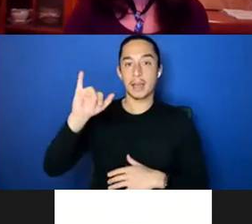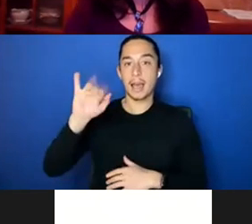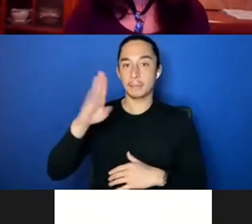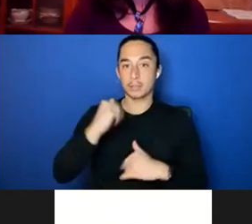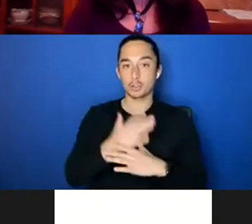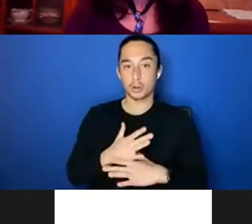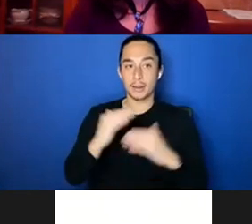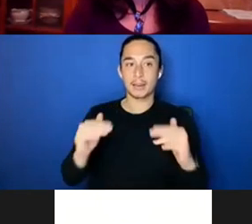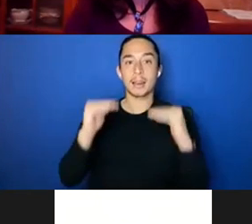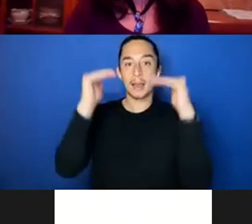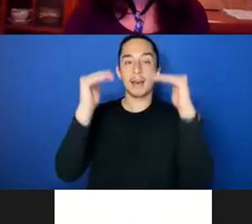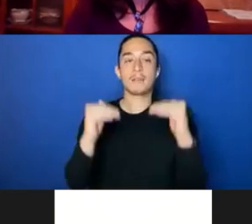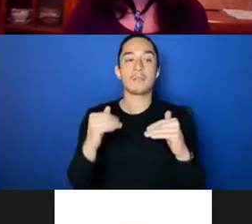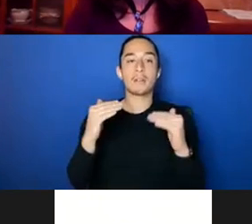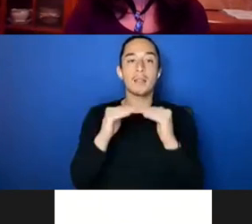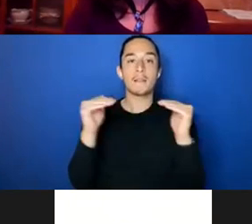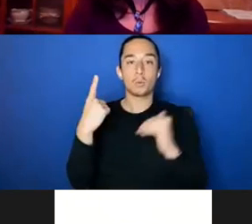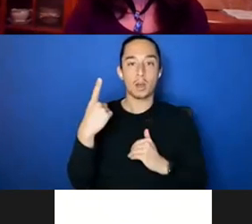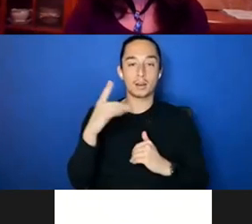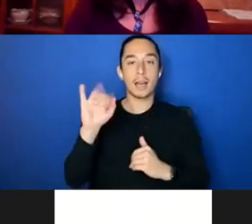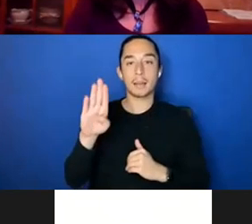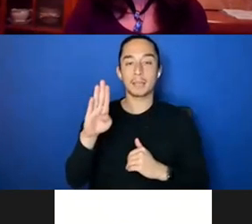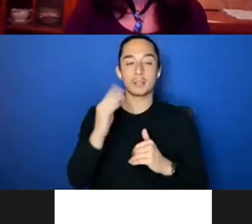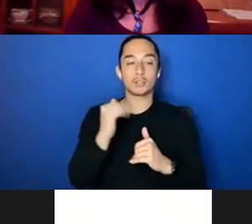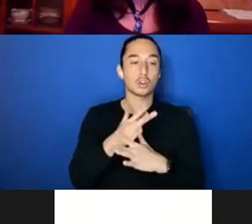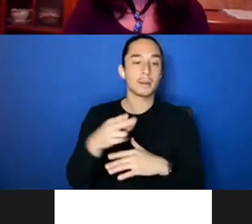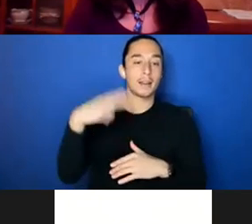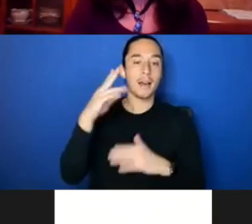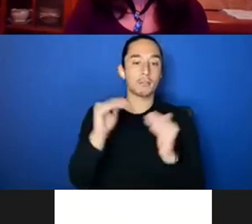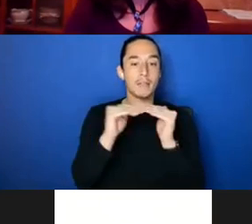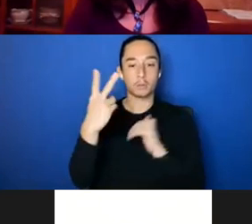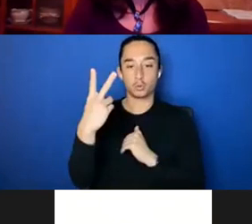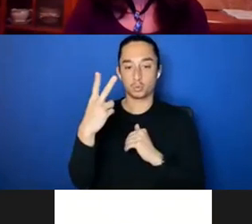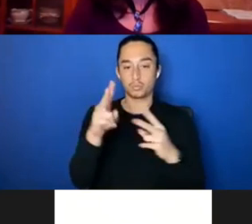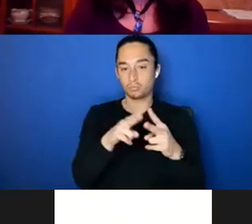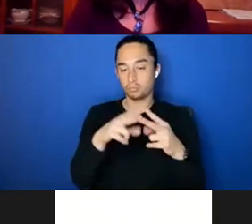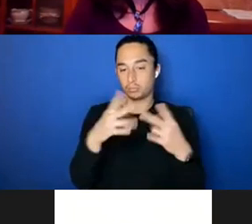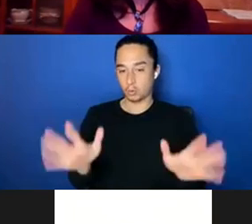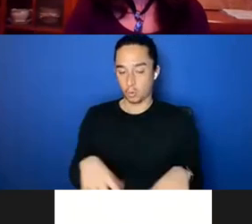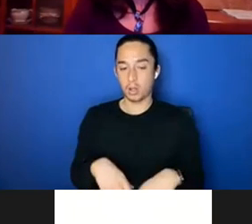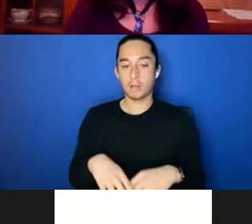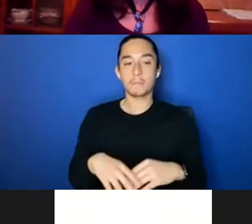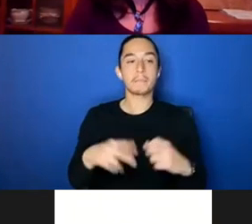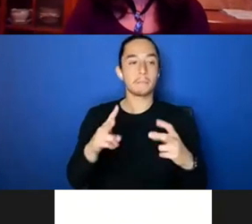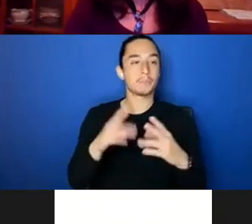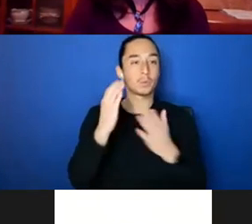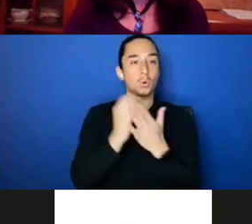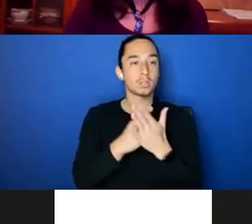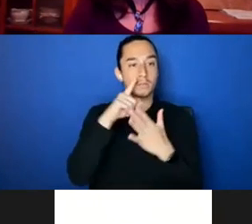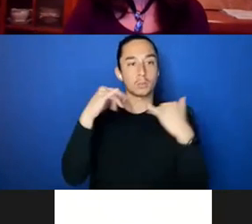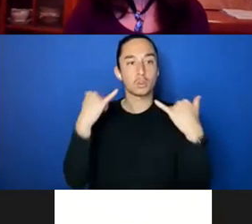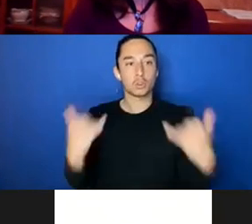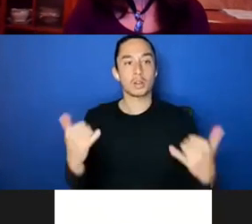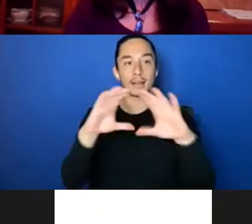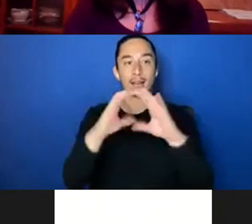German higher level 1 and IB German higher level 2. Those courses are for the current